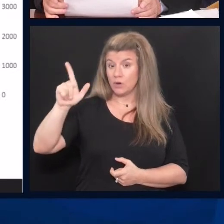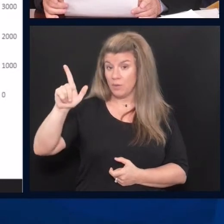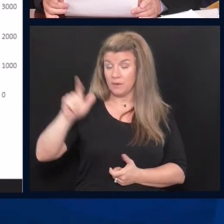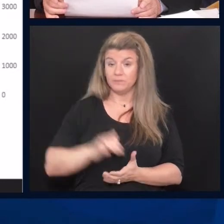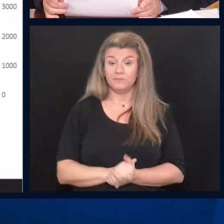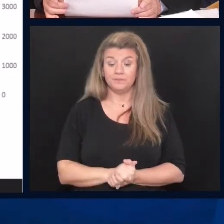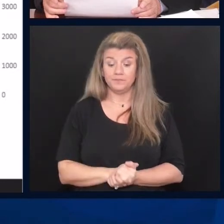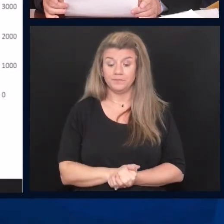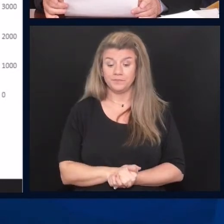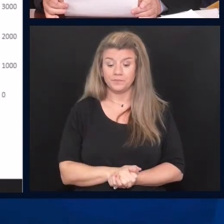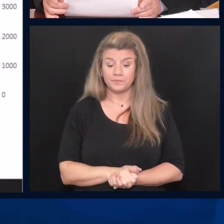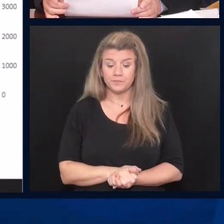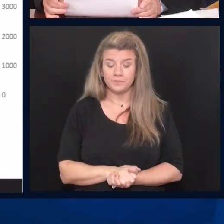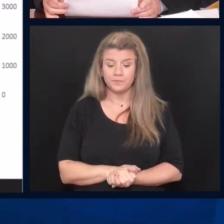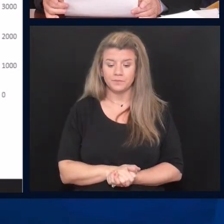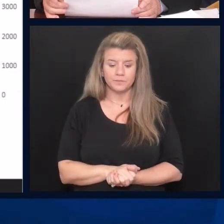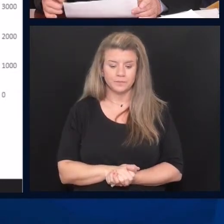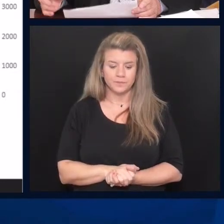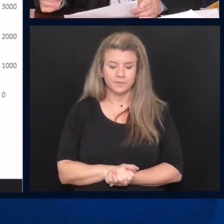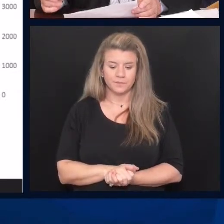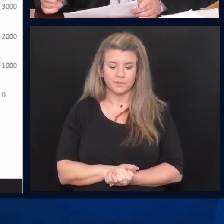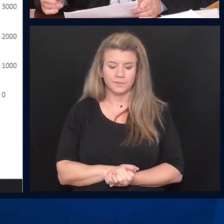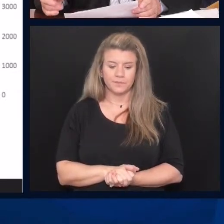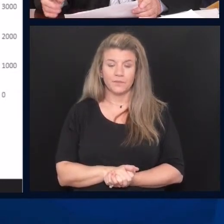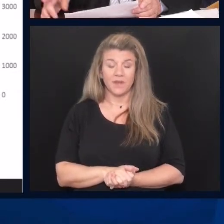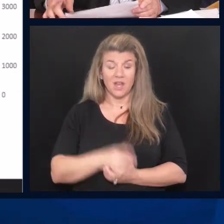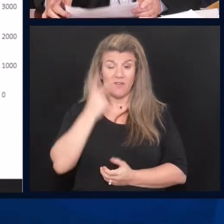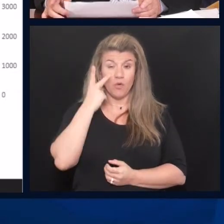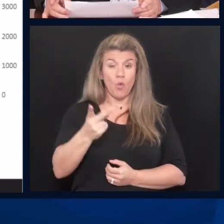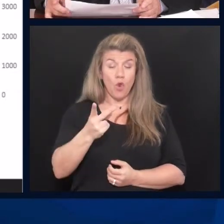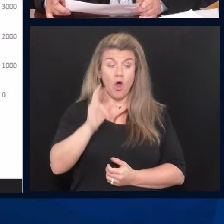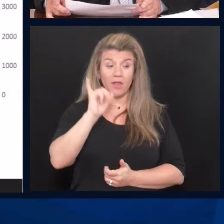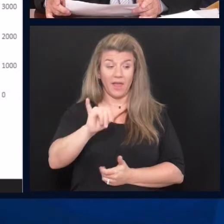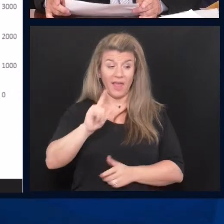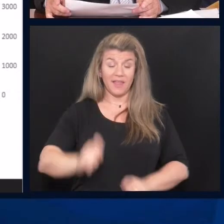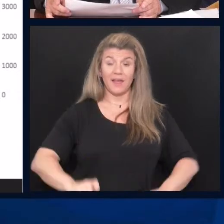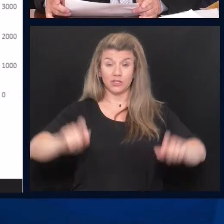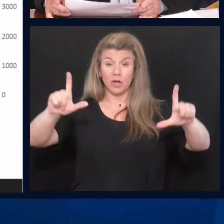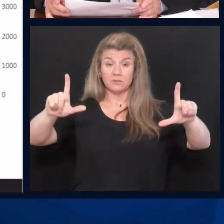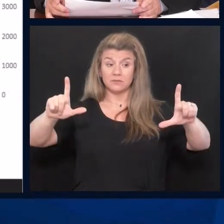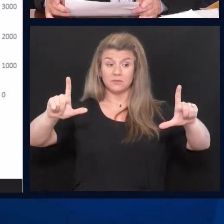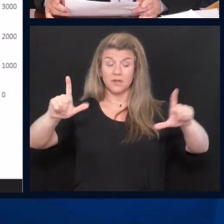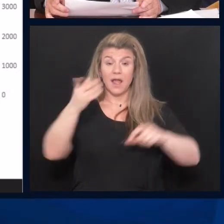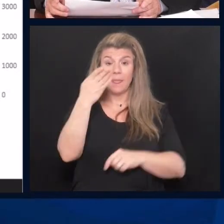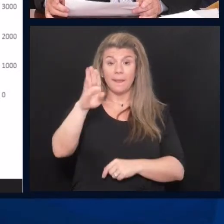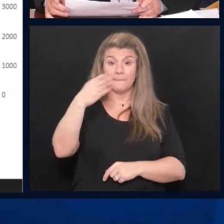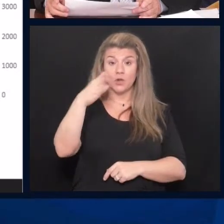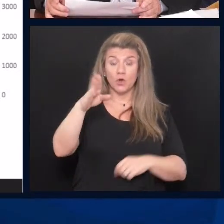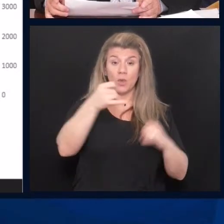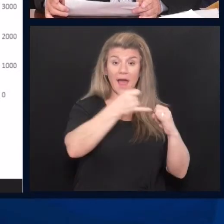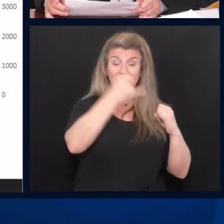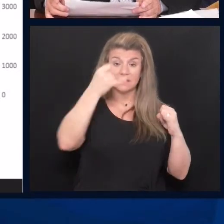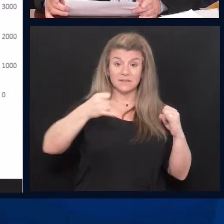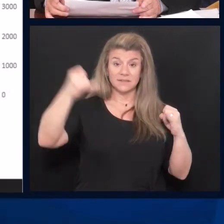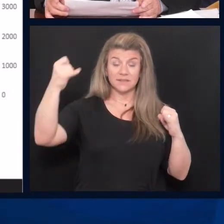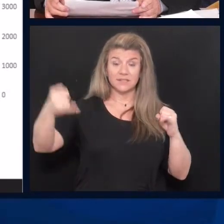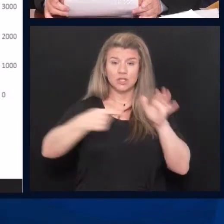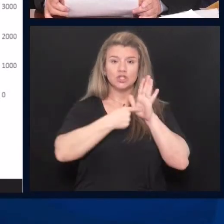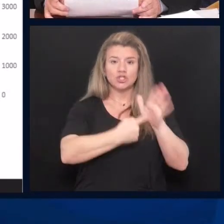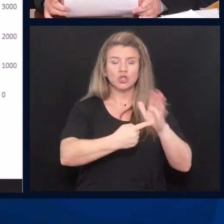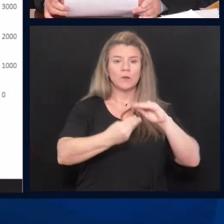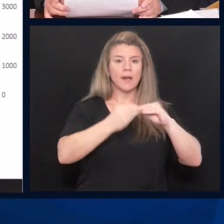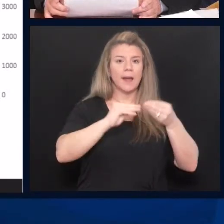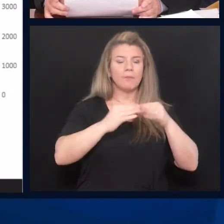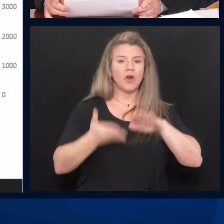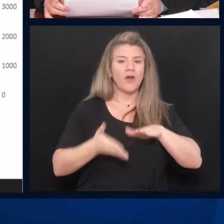2021. And if you'll look at it and everything, the blue line shows the number of